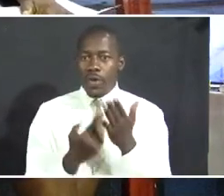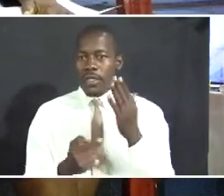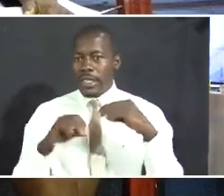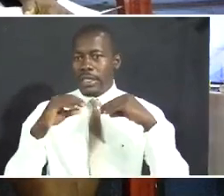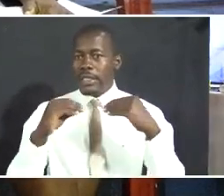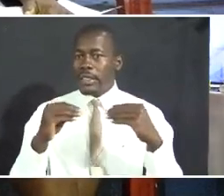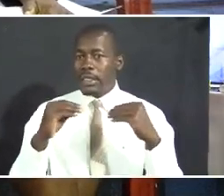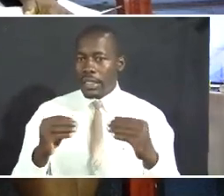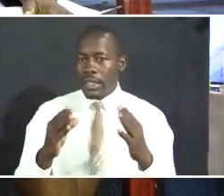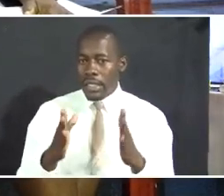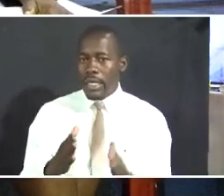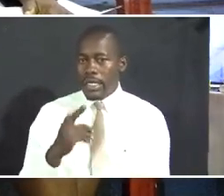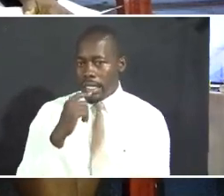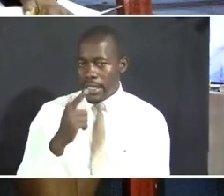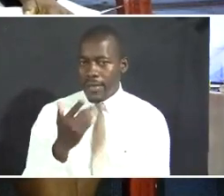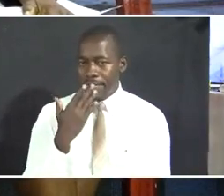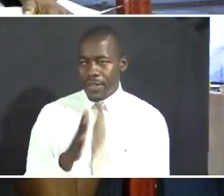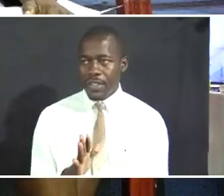said.